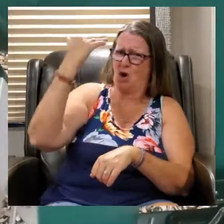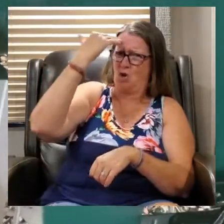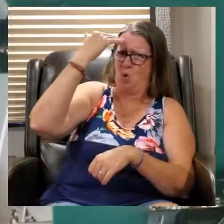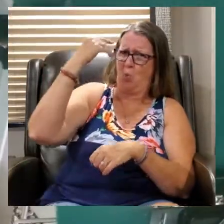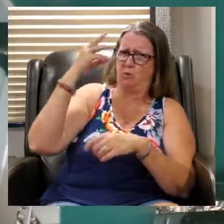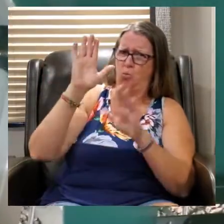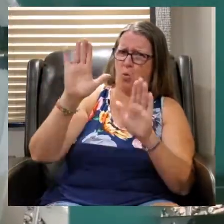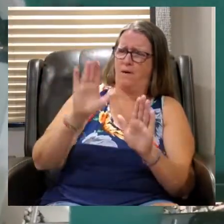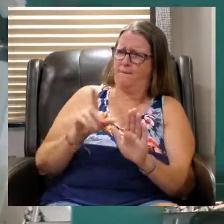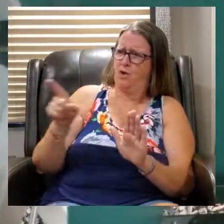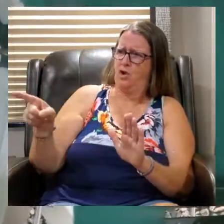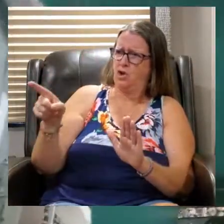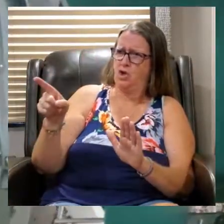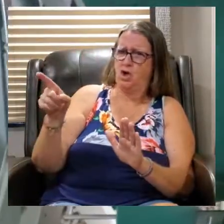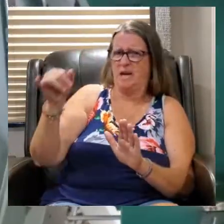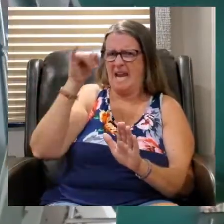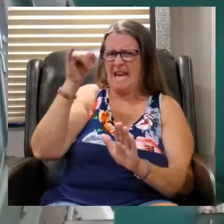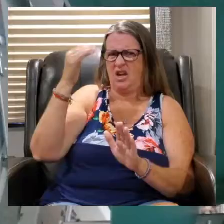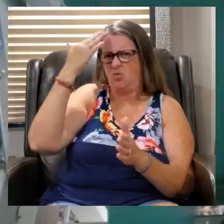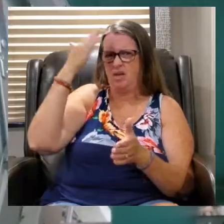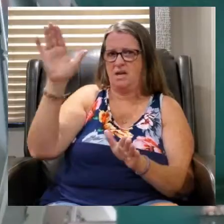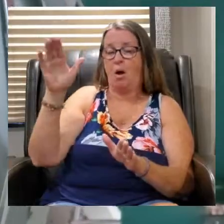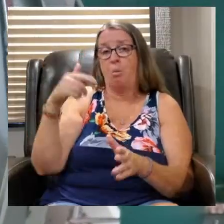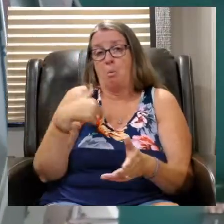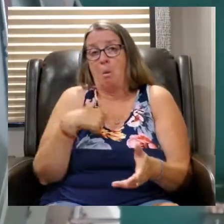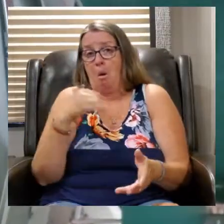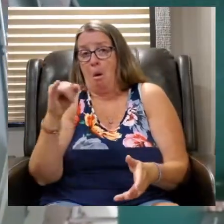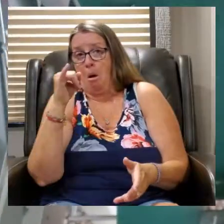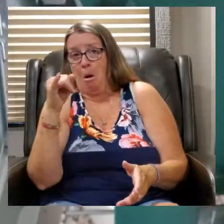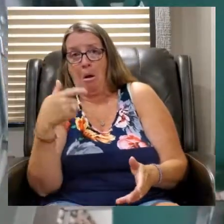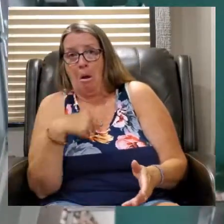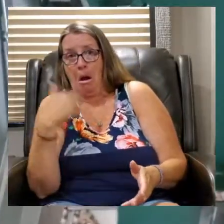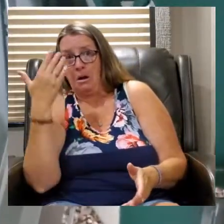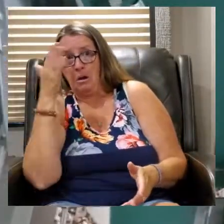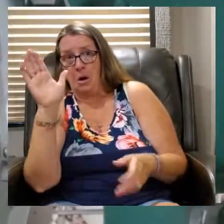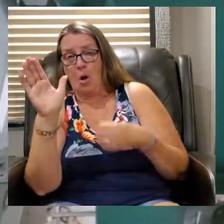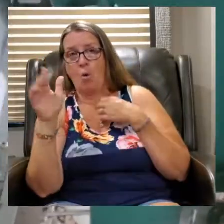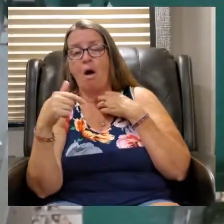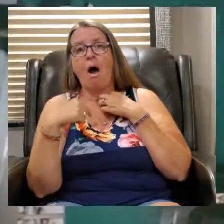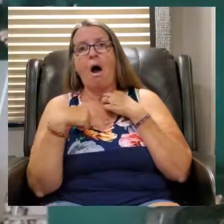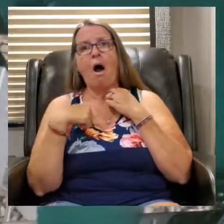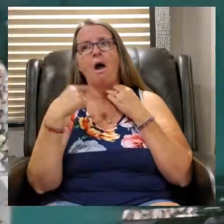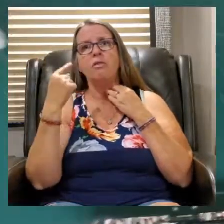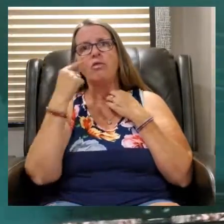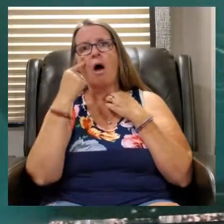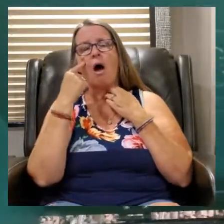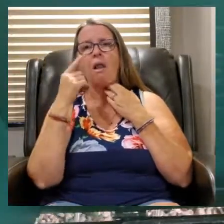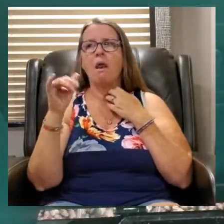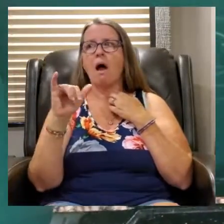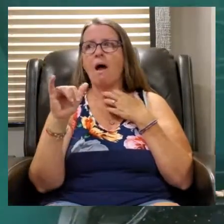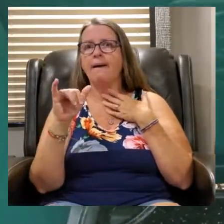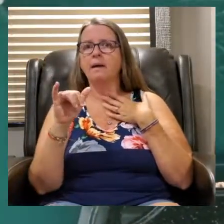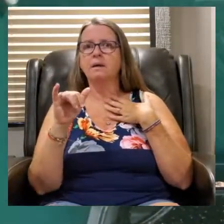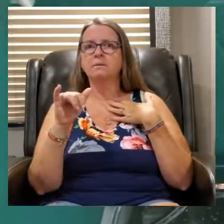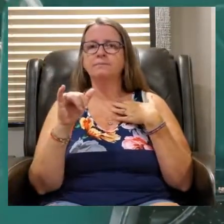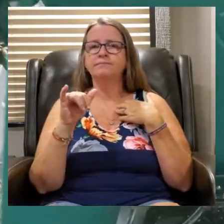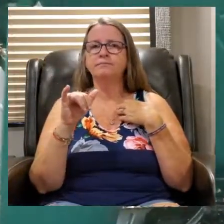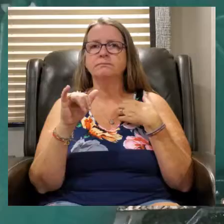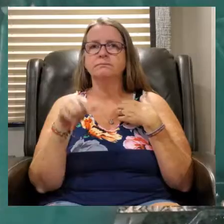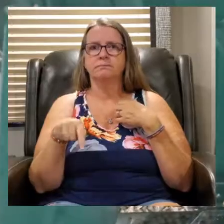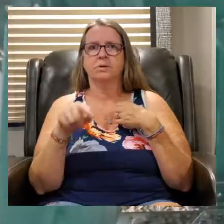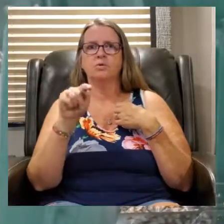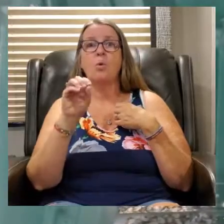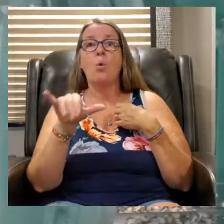course we all know they're wonderful, you're an idiot that you didn't know. Well, then I'm an idiot, because I had no idea. I always saw it like